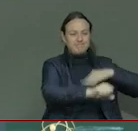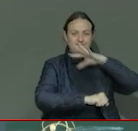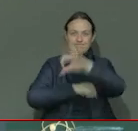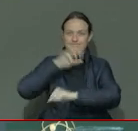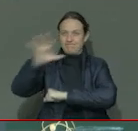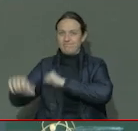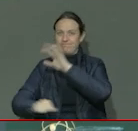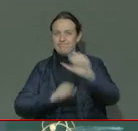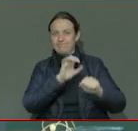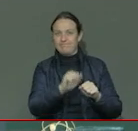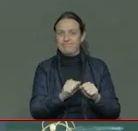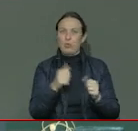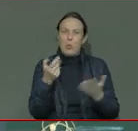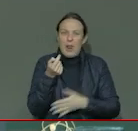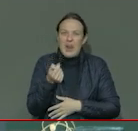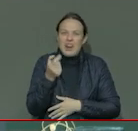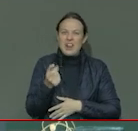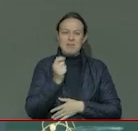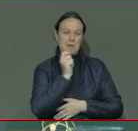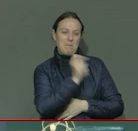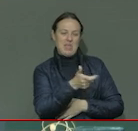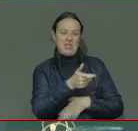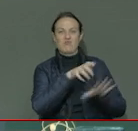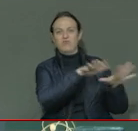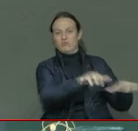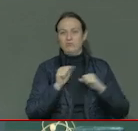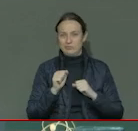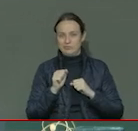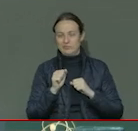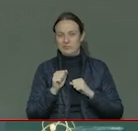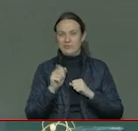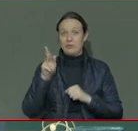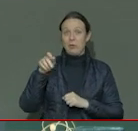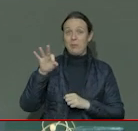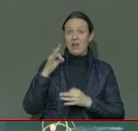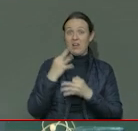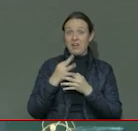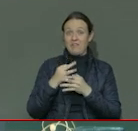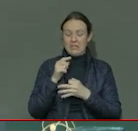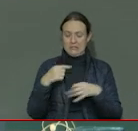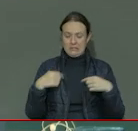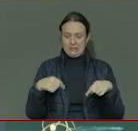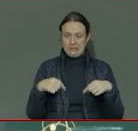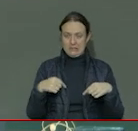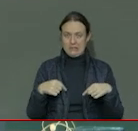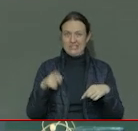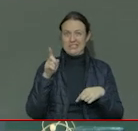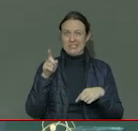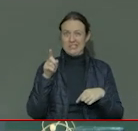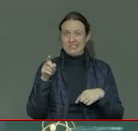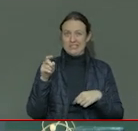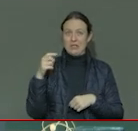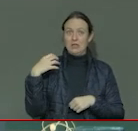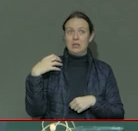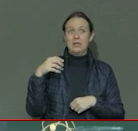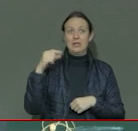government will just pay you a small amount and they'll take it over. So Pi's father feared that Miss Indira Gandhi,